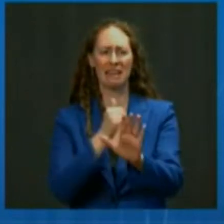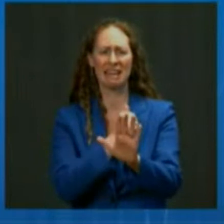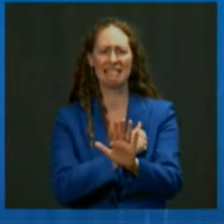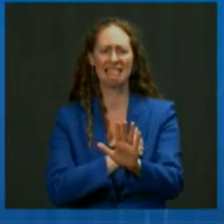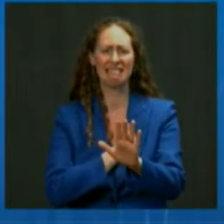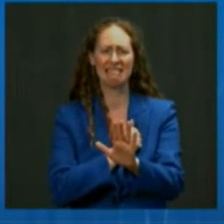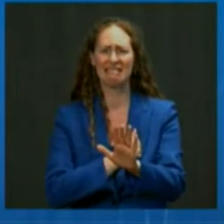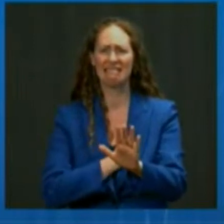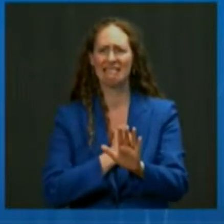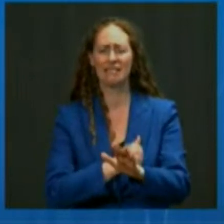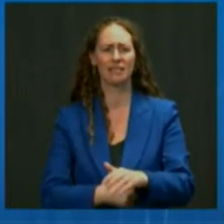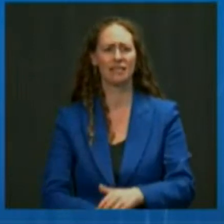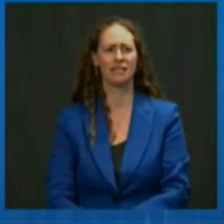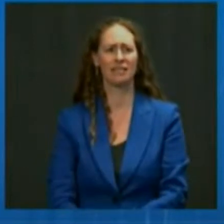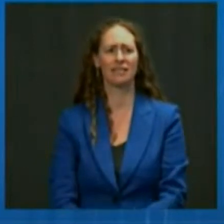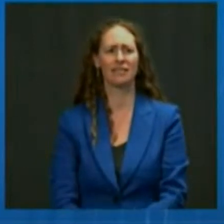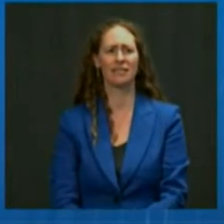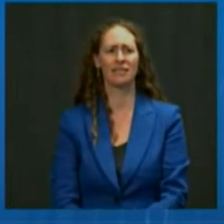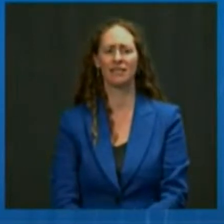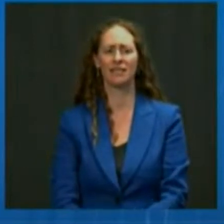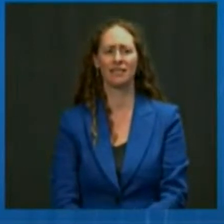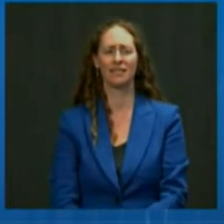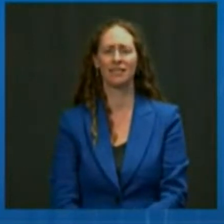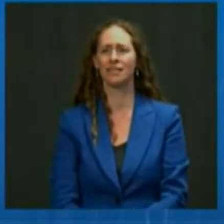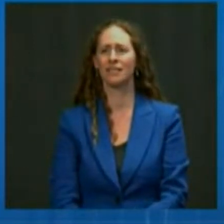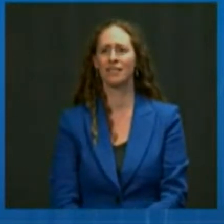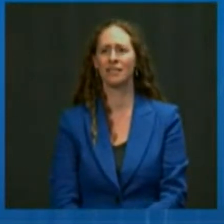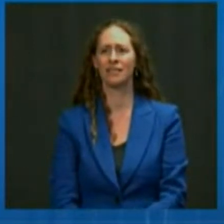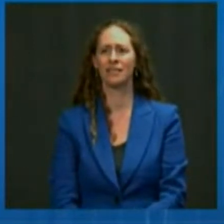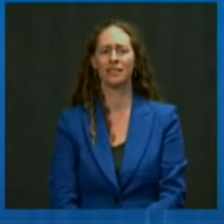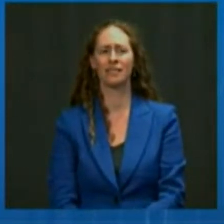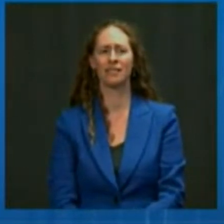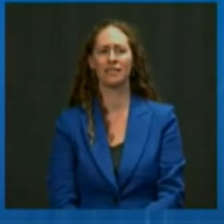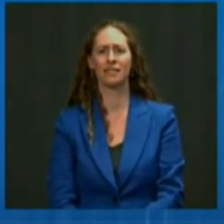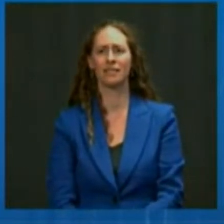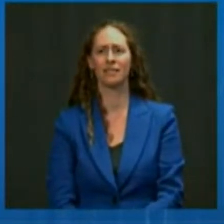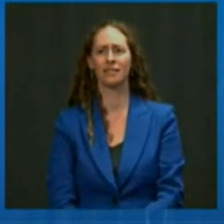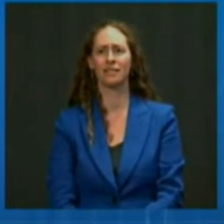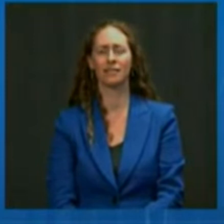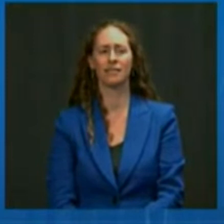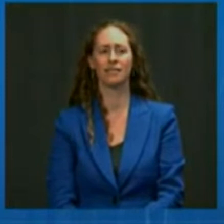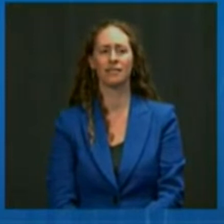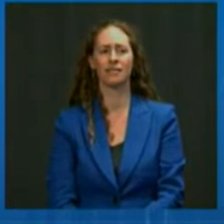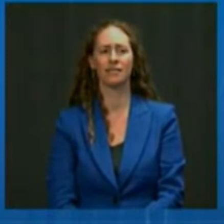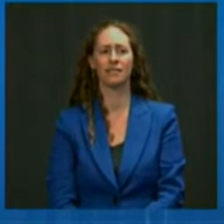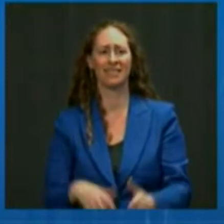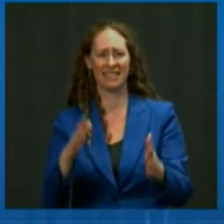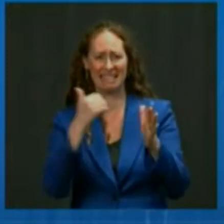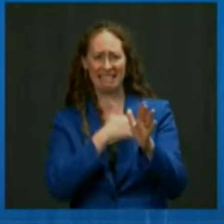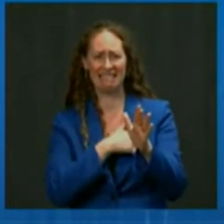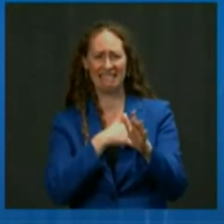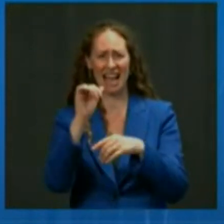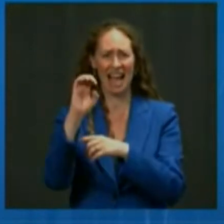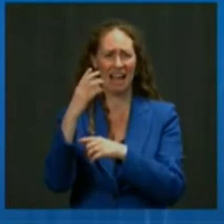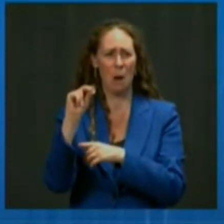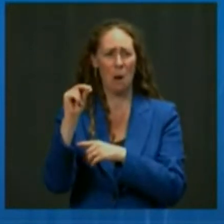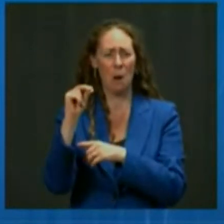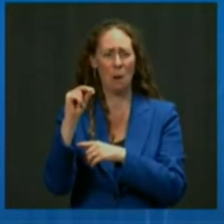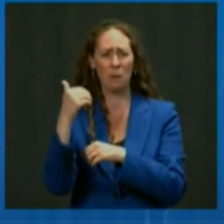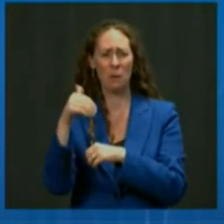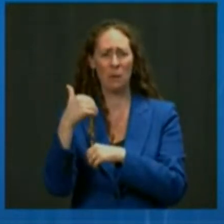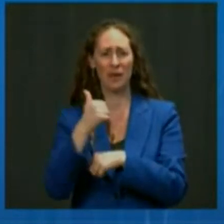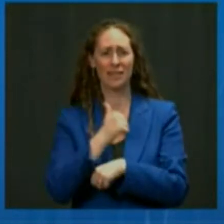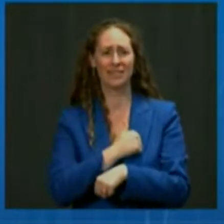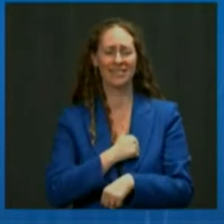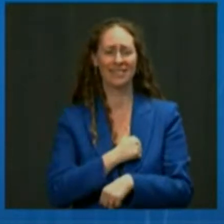I found myself in the meat nightmare. You've got a bit of an echo. Go ahead, please. Okay. Sorry about